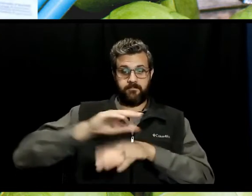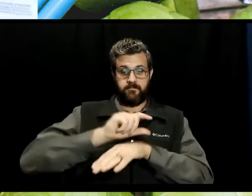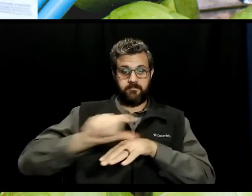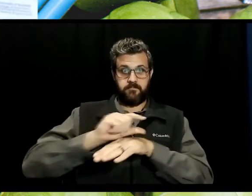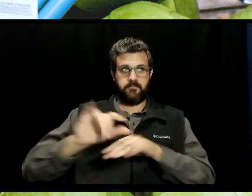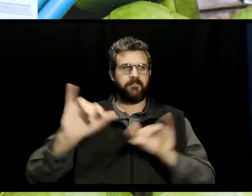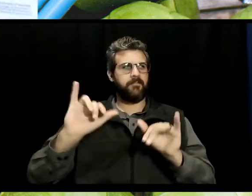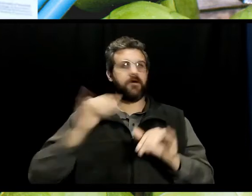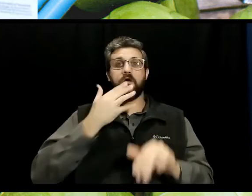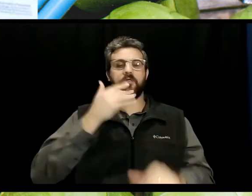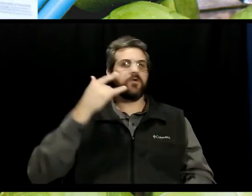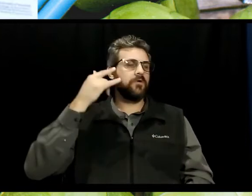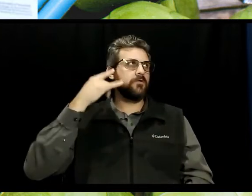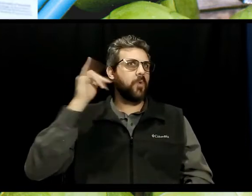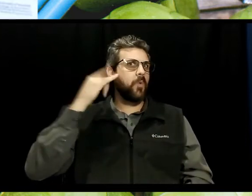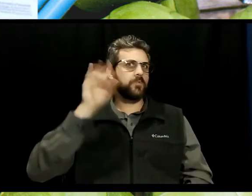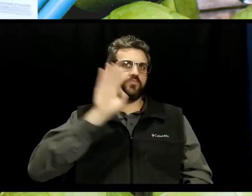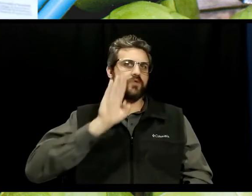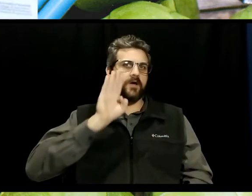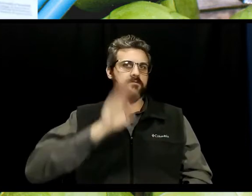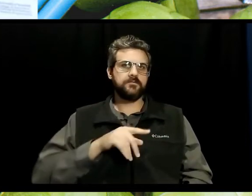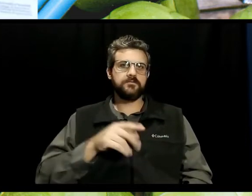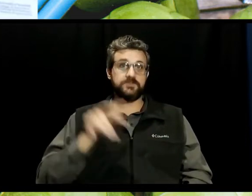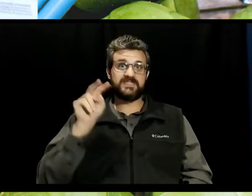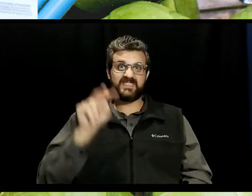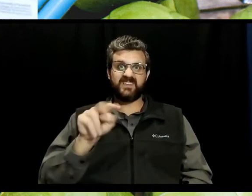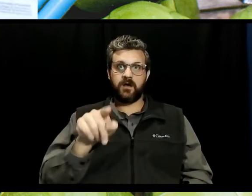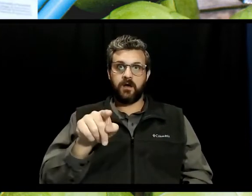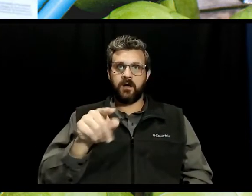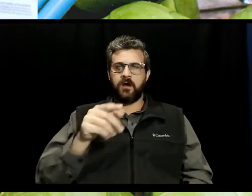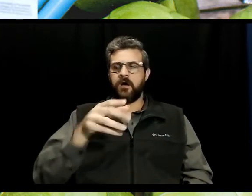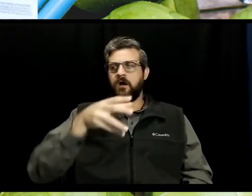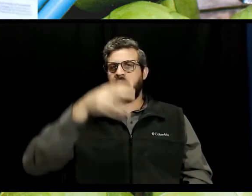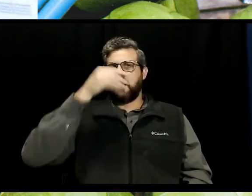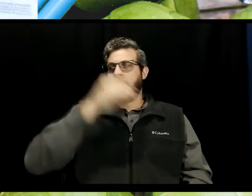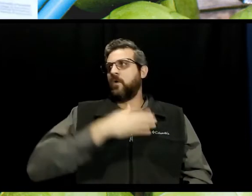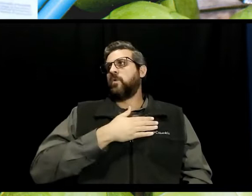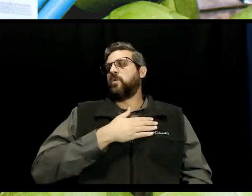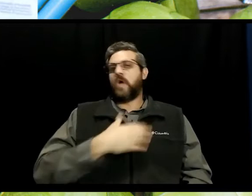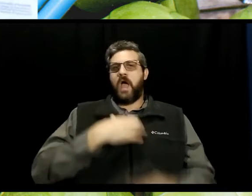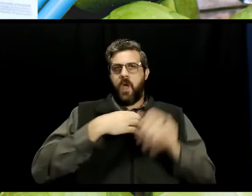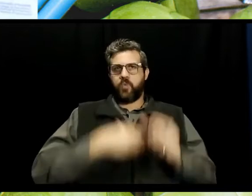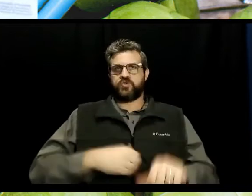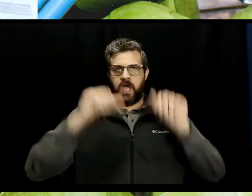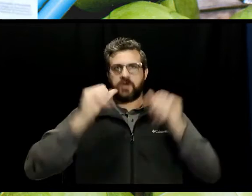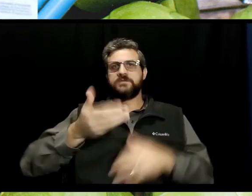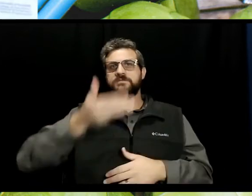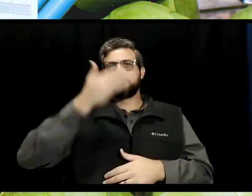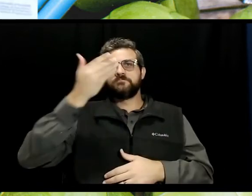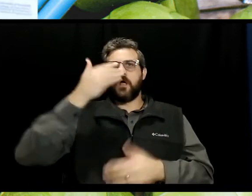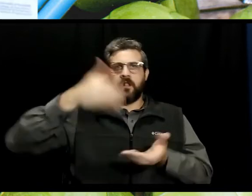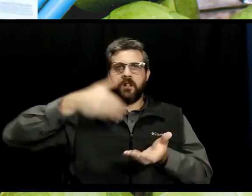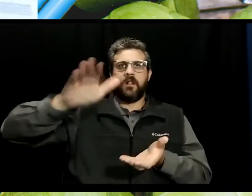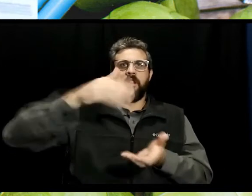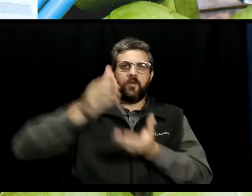of this. And it smells so good. I always wish that I could send the smell